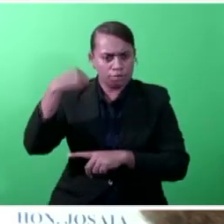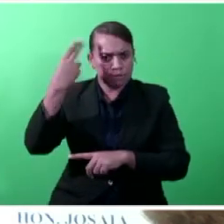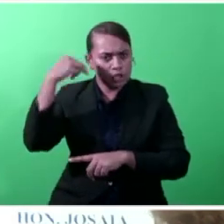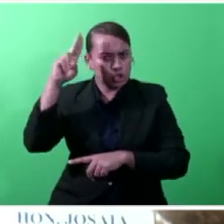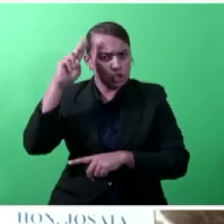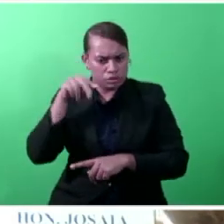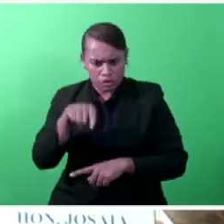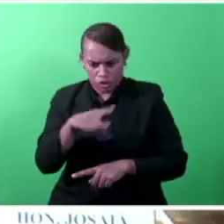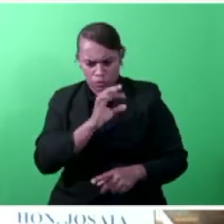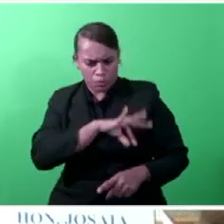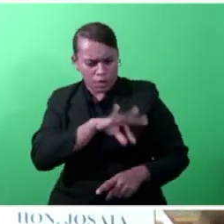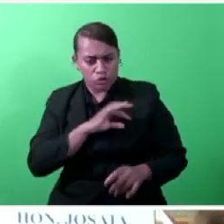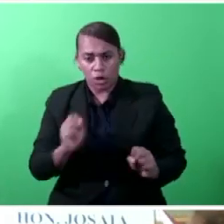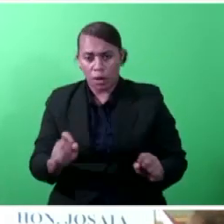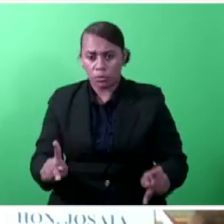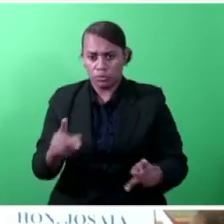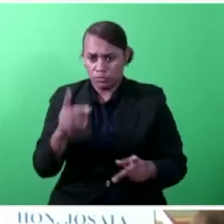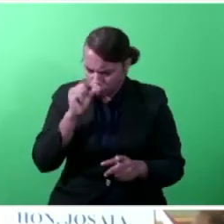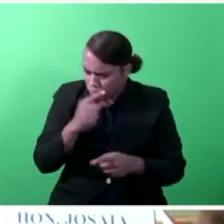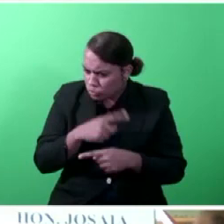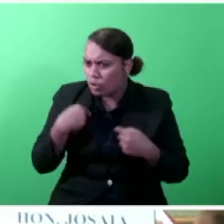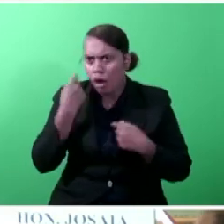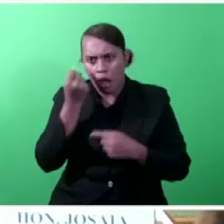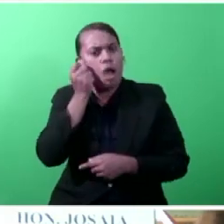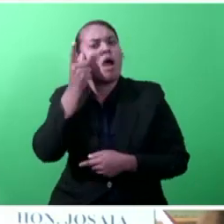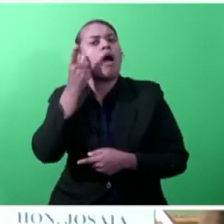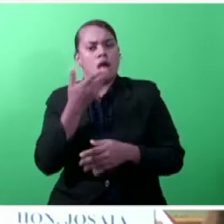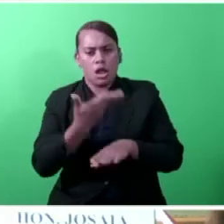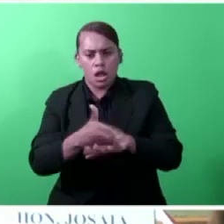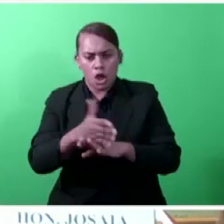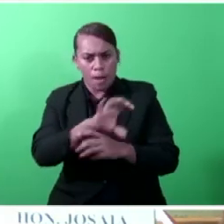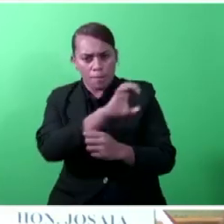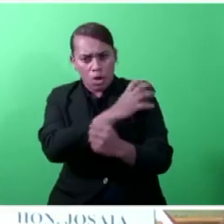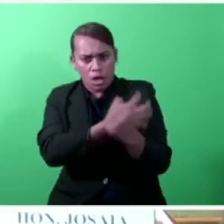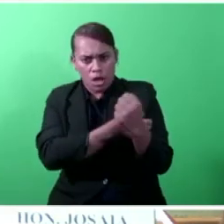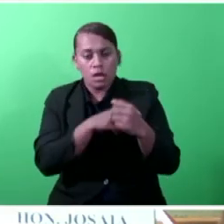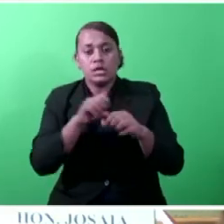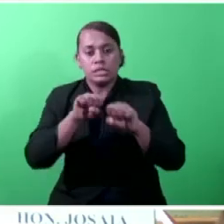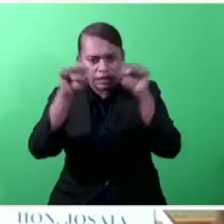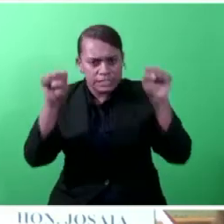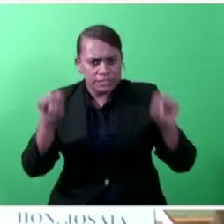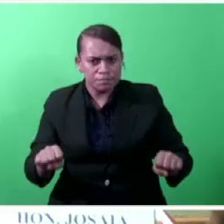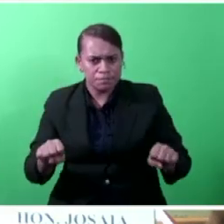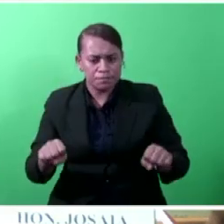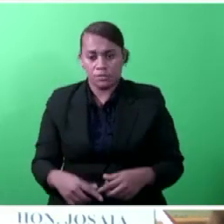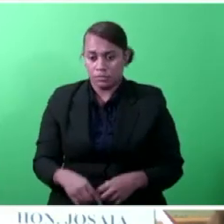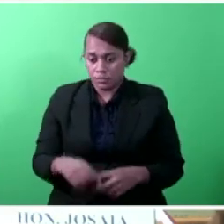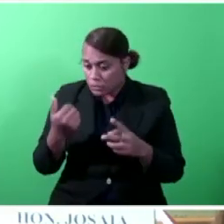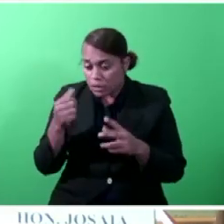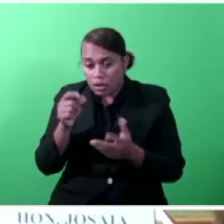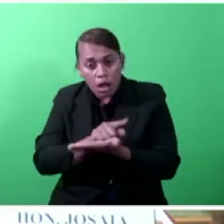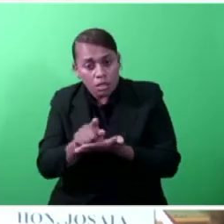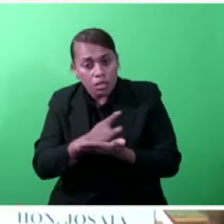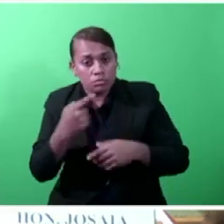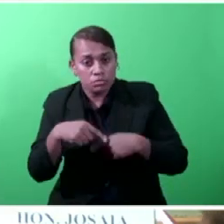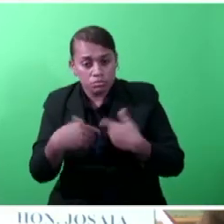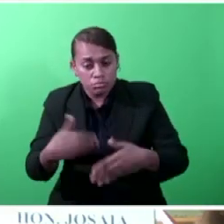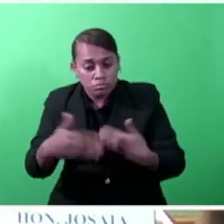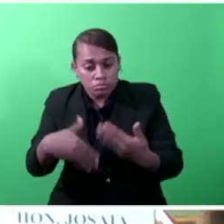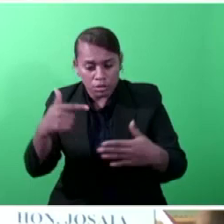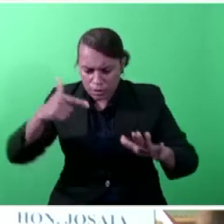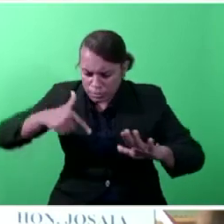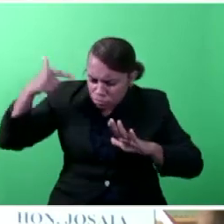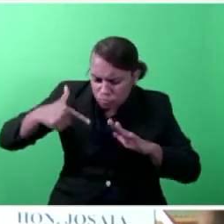hand with low-carbon transition. As I said, Mr. Speaker, sir, we hope at a later stage give fuller details of the